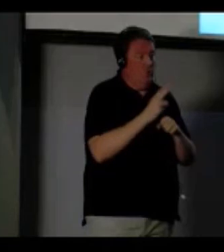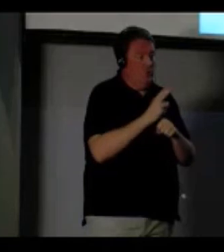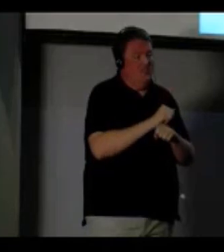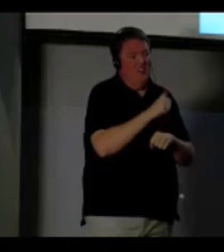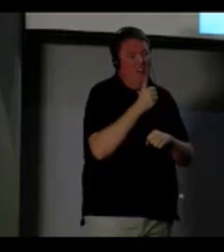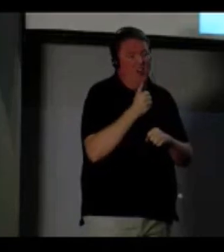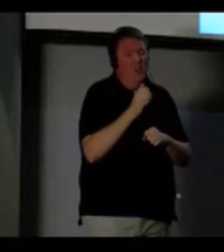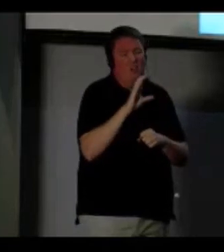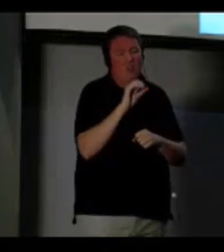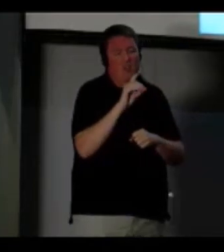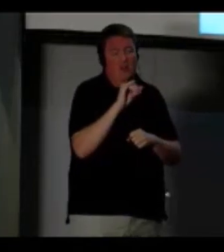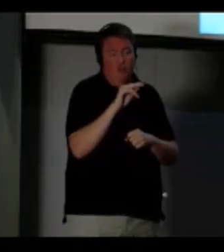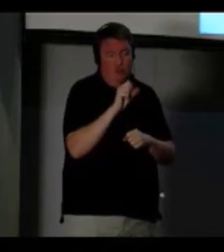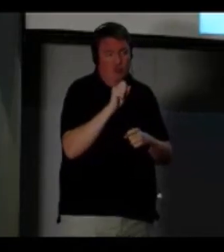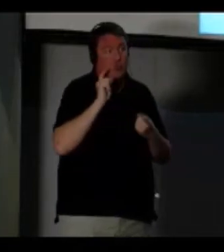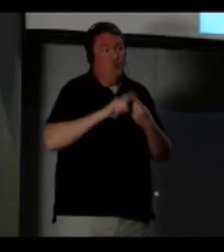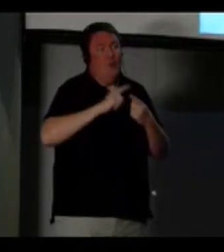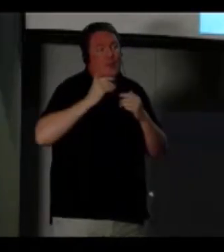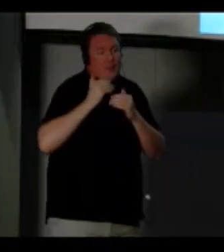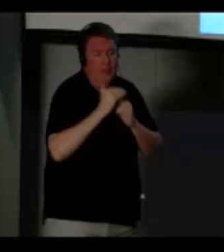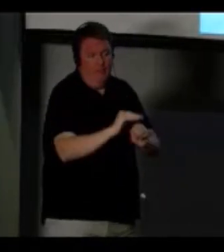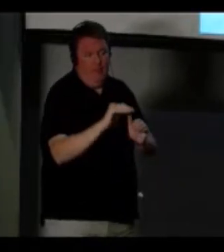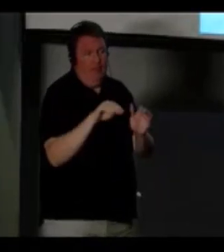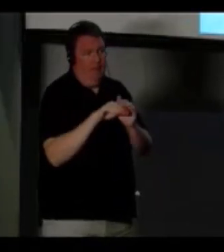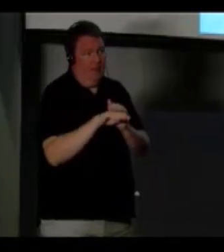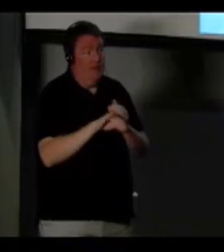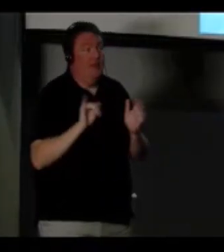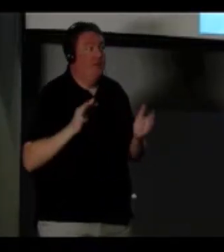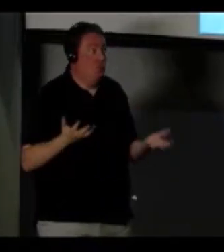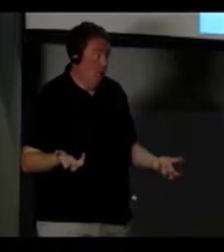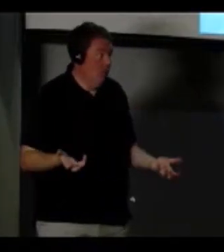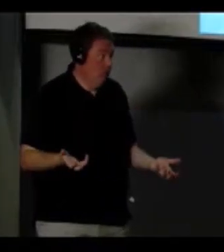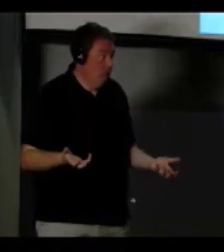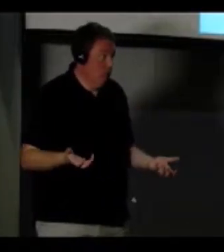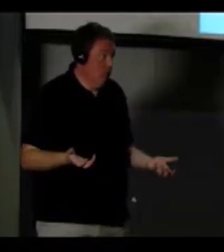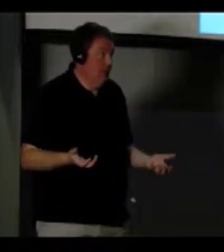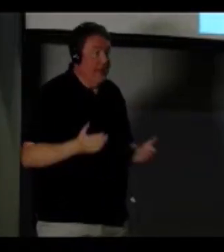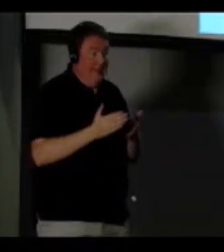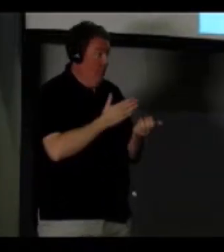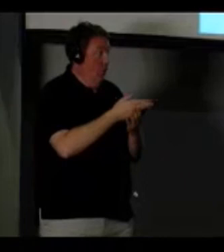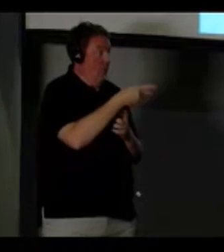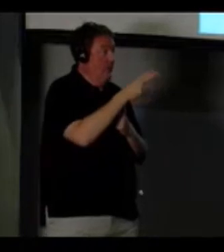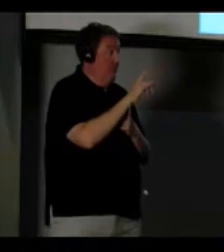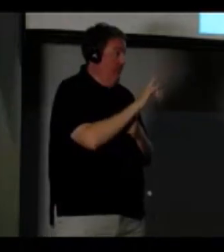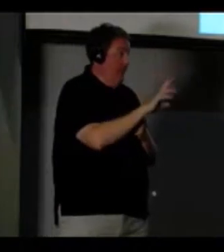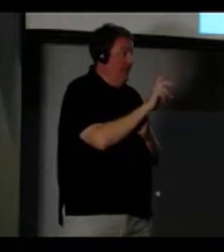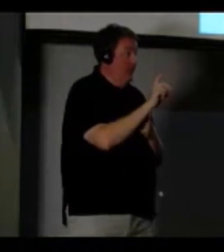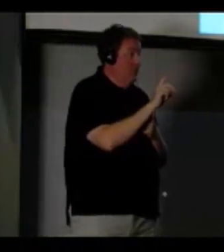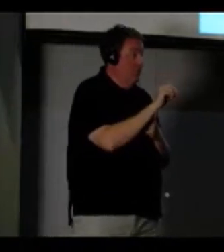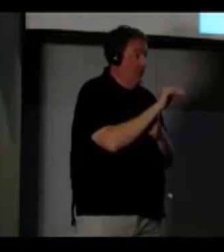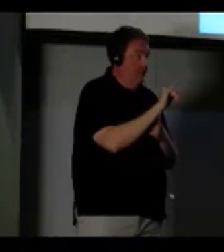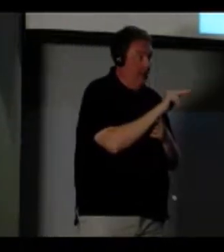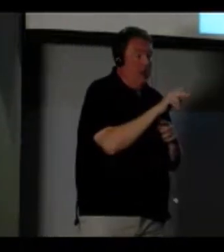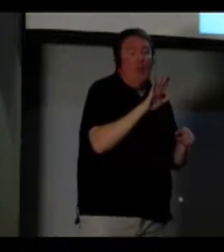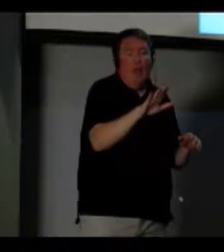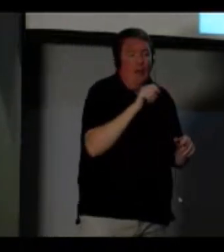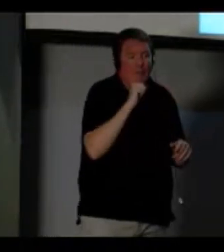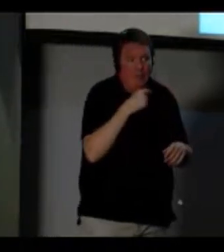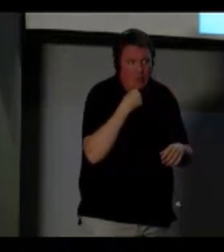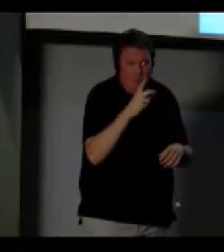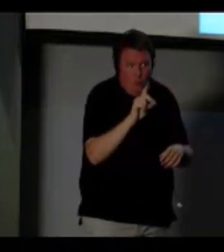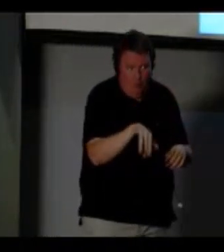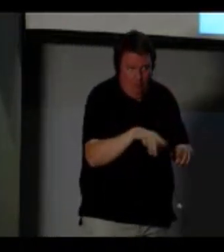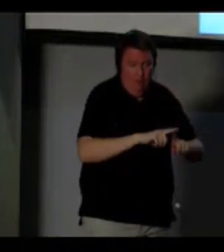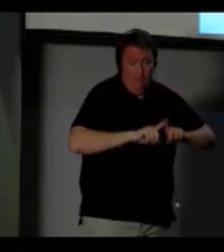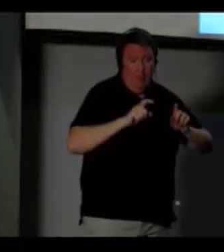limit, if you wanted to, the public's ability to use your public domain content. I'm not suggesting that anyone should. I'm